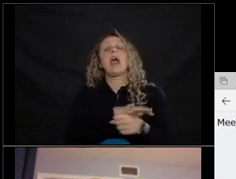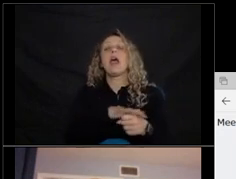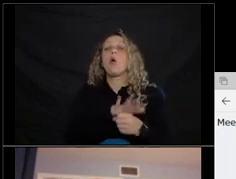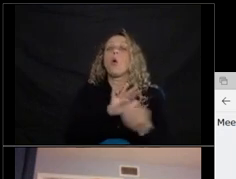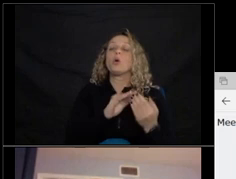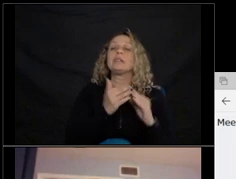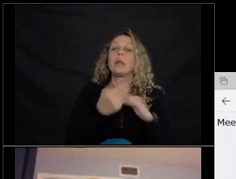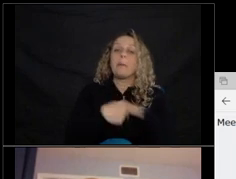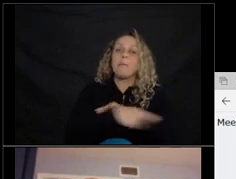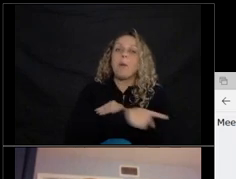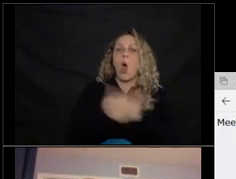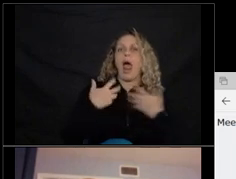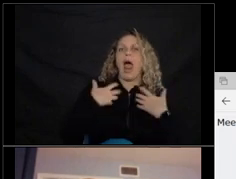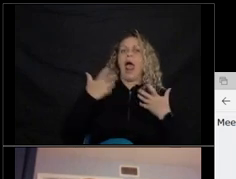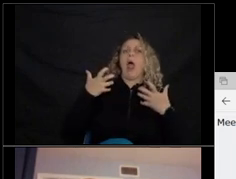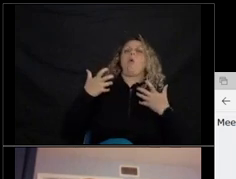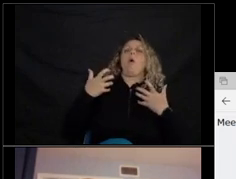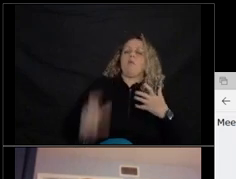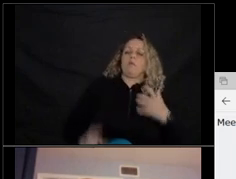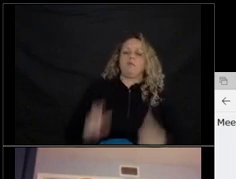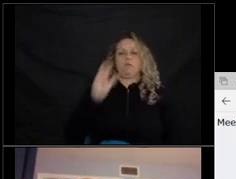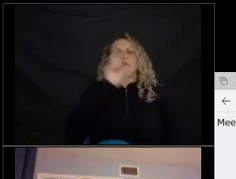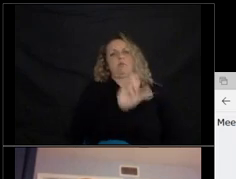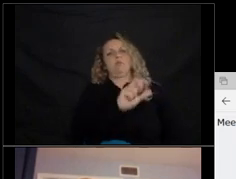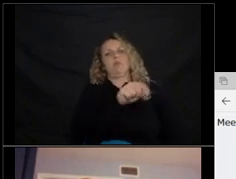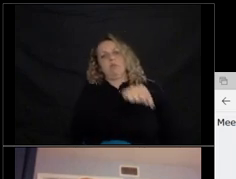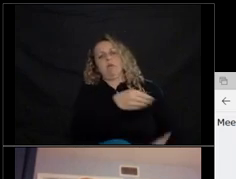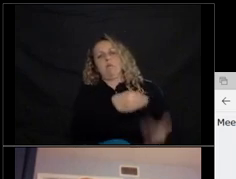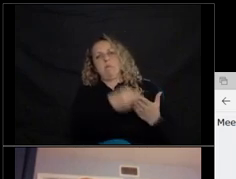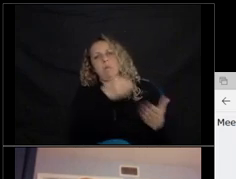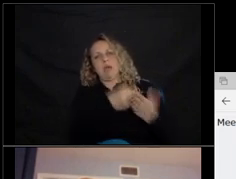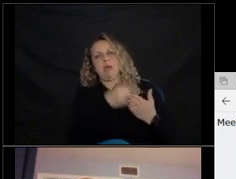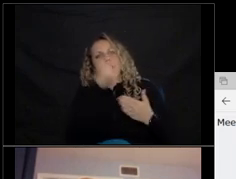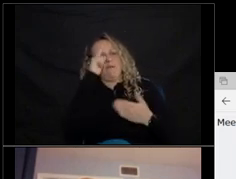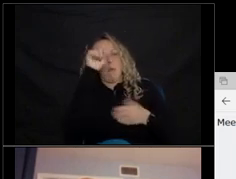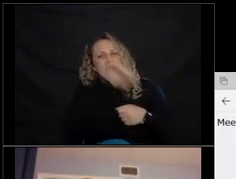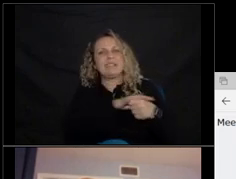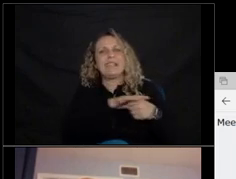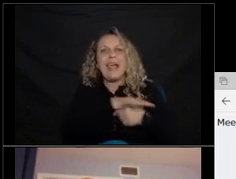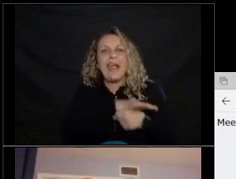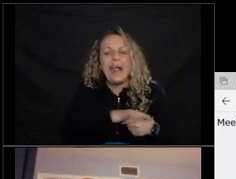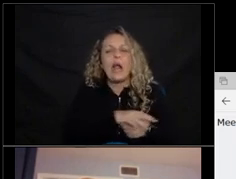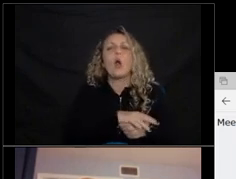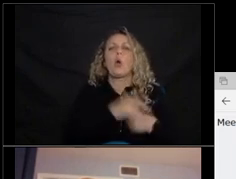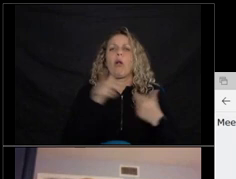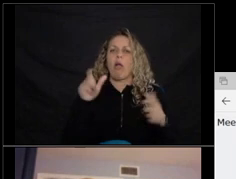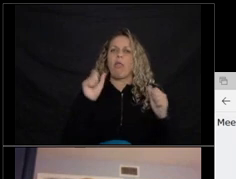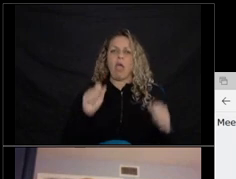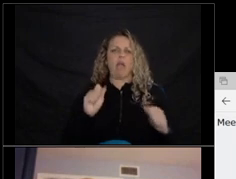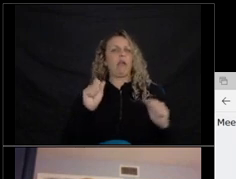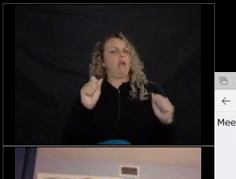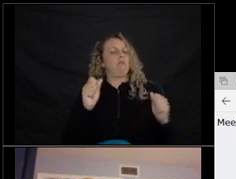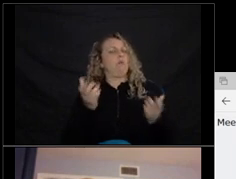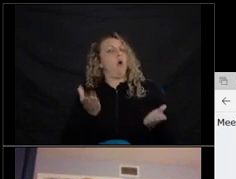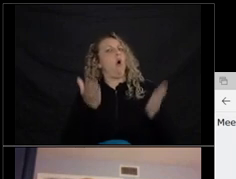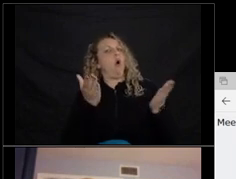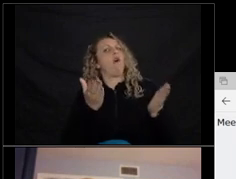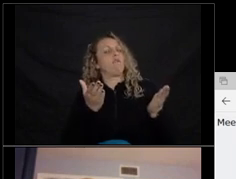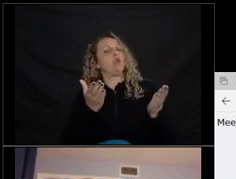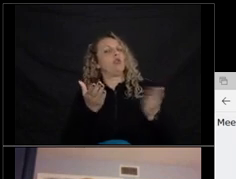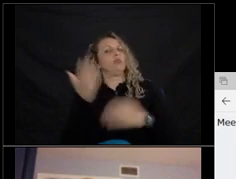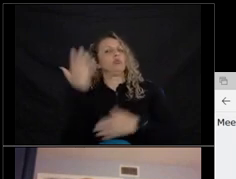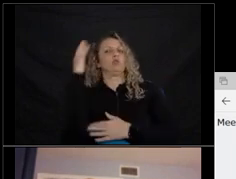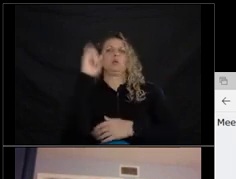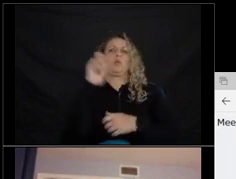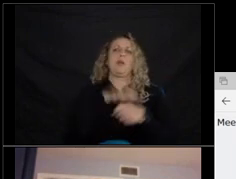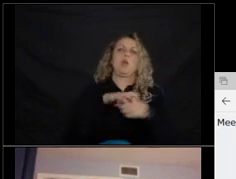city park that they would like, or median, or basically have the availability of trees to be planted so that we